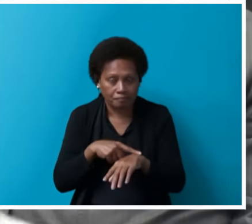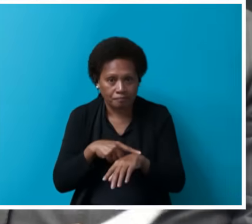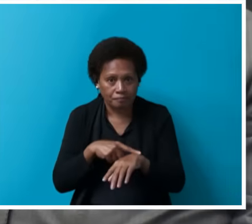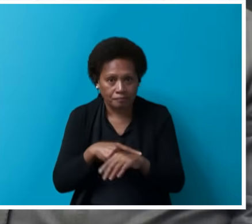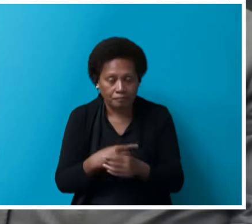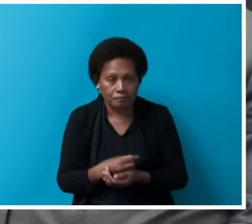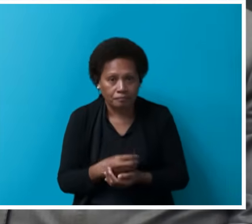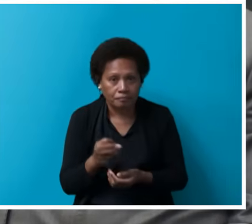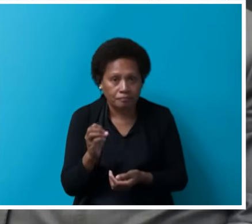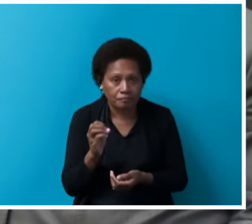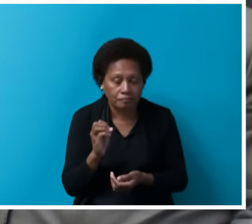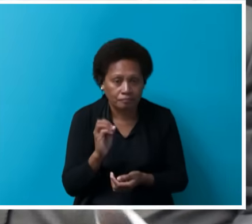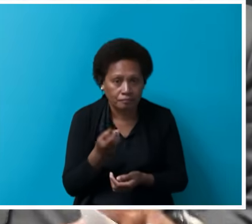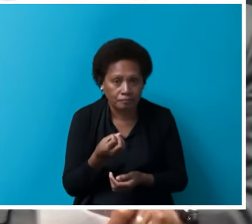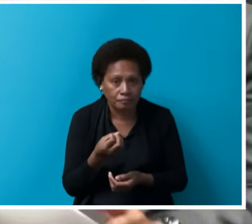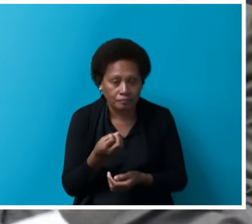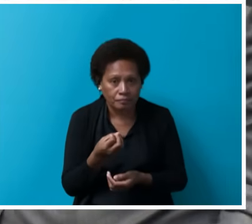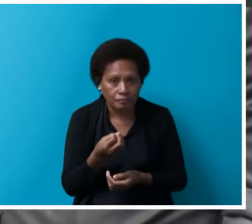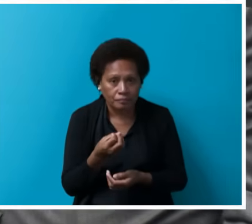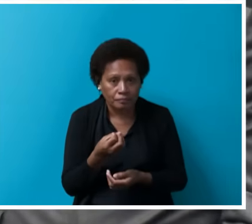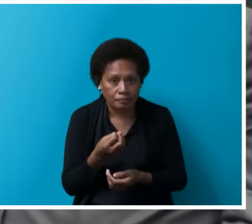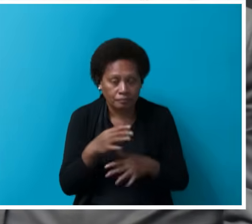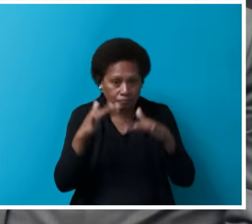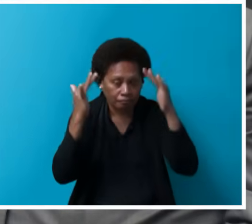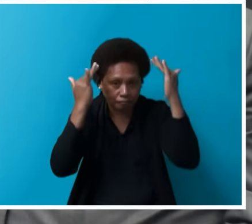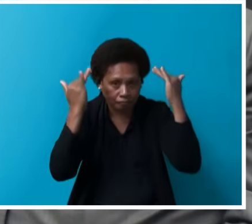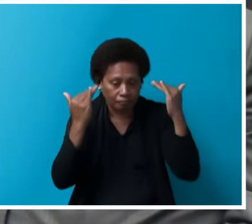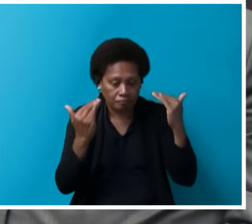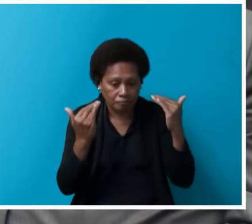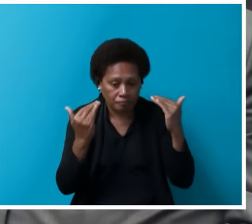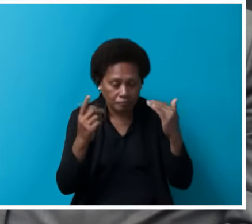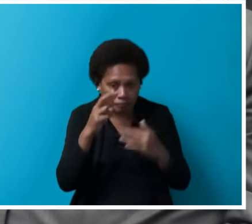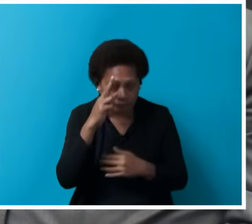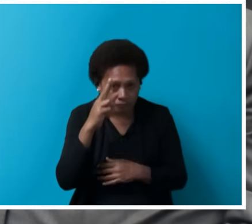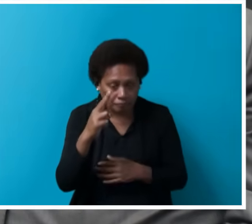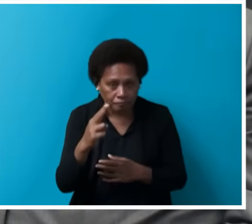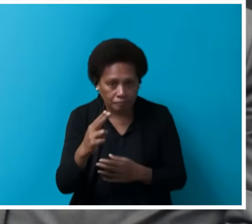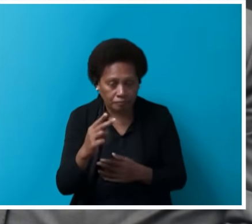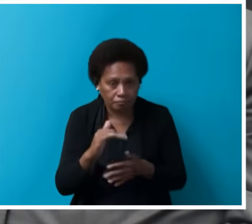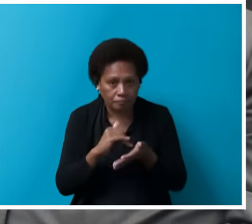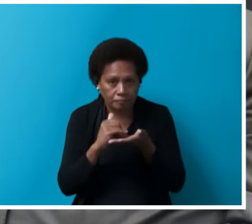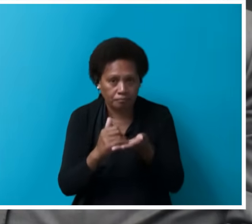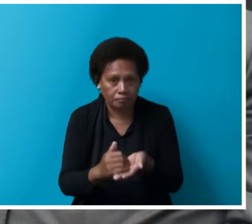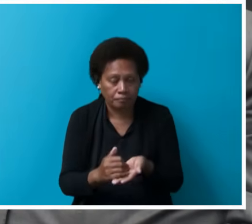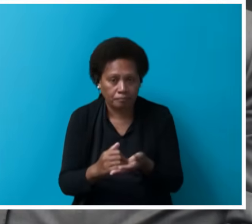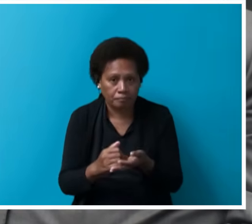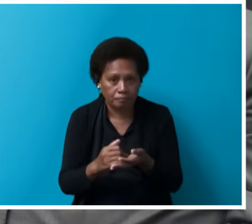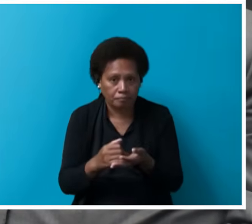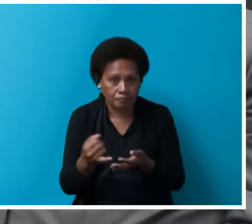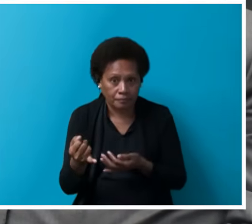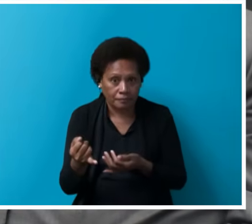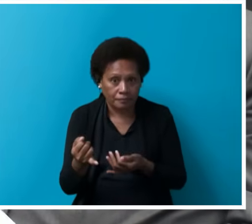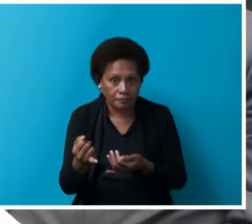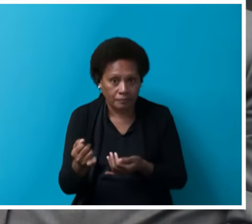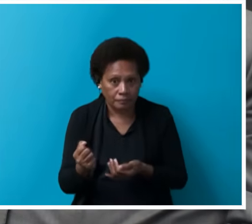that, Mr. Speaker, says is helping not only the income potential of our people, but it's also giving